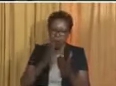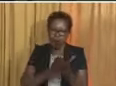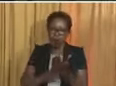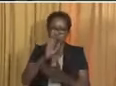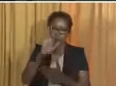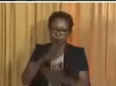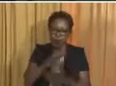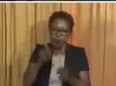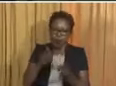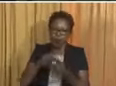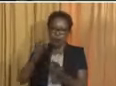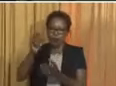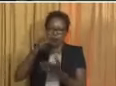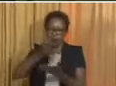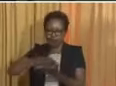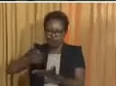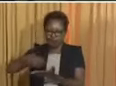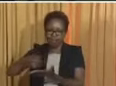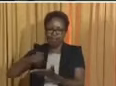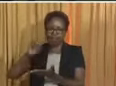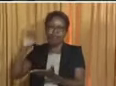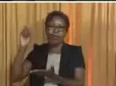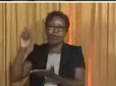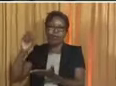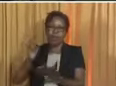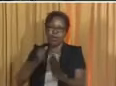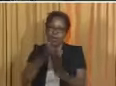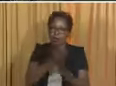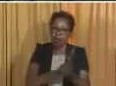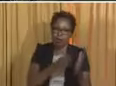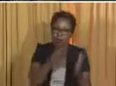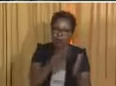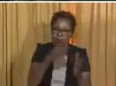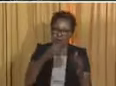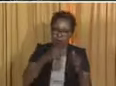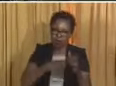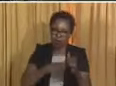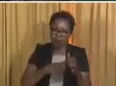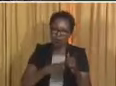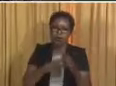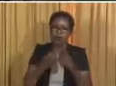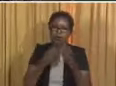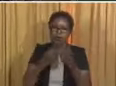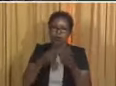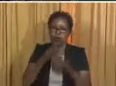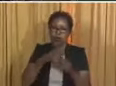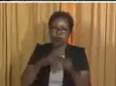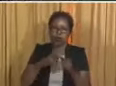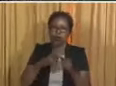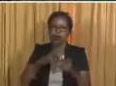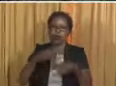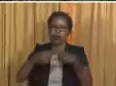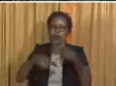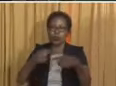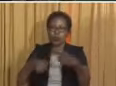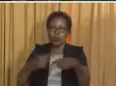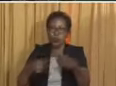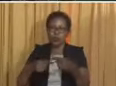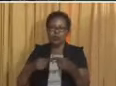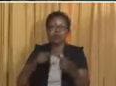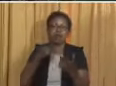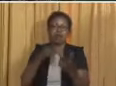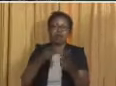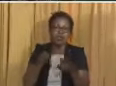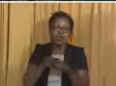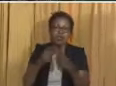President. In addition, Article 116 of the Constitution talks about the coming into force of laws and speaks of the